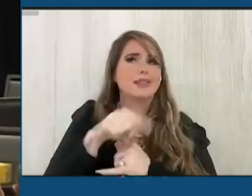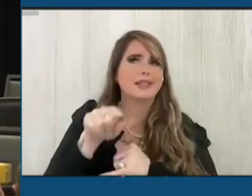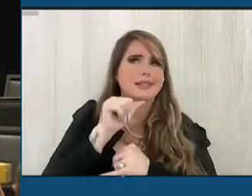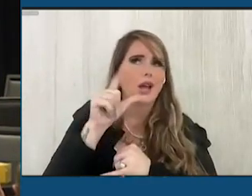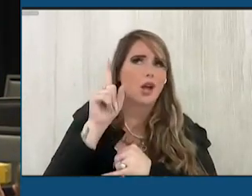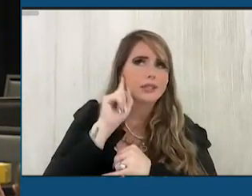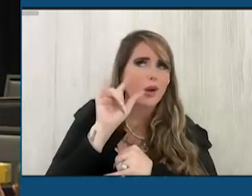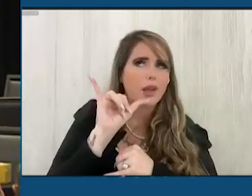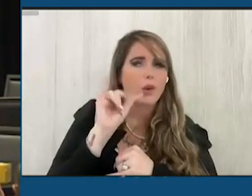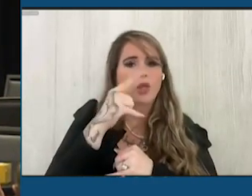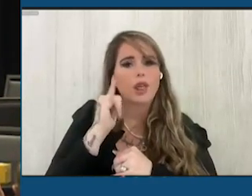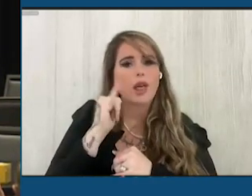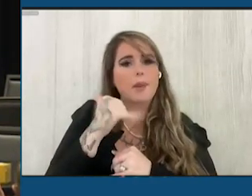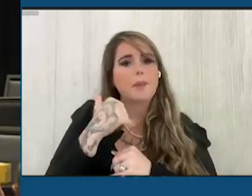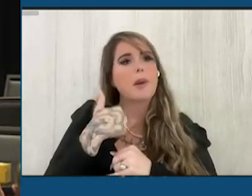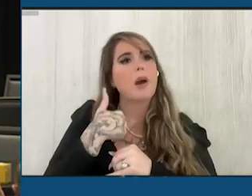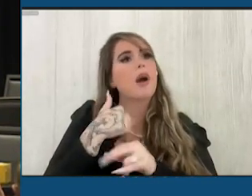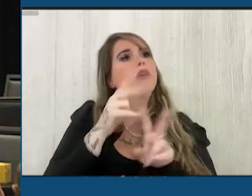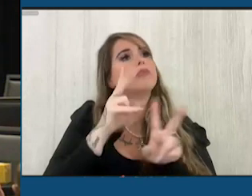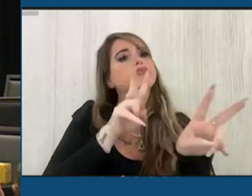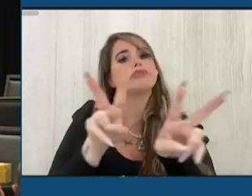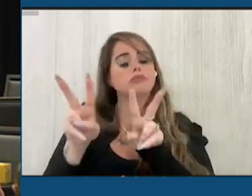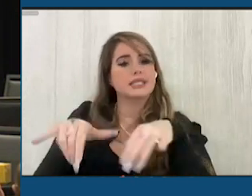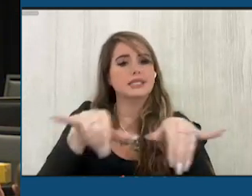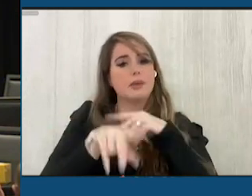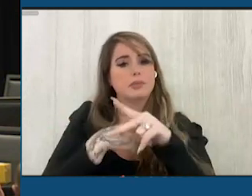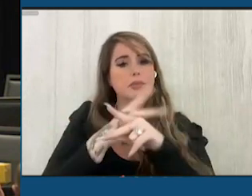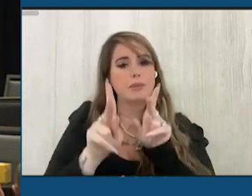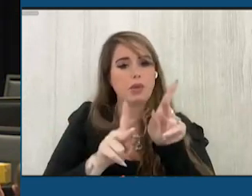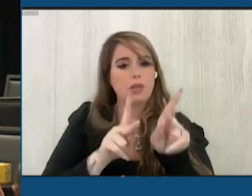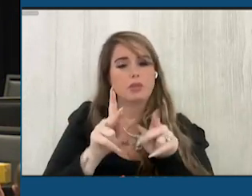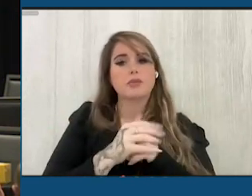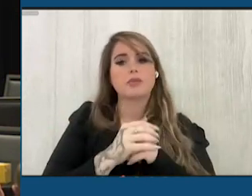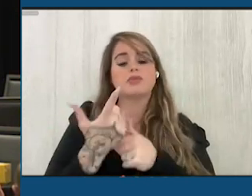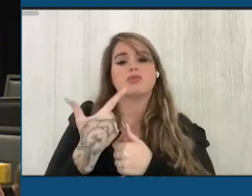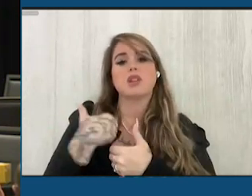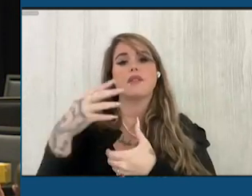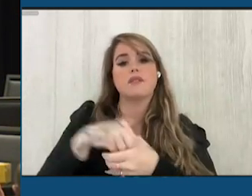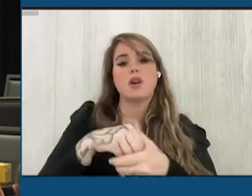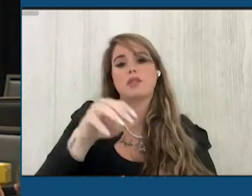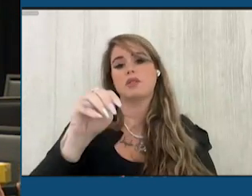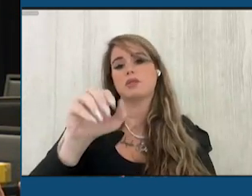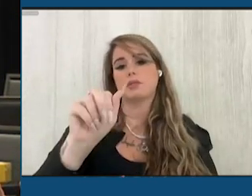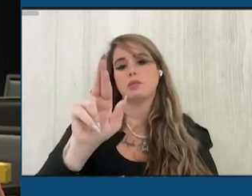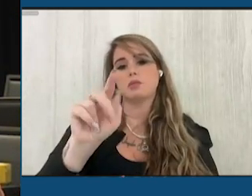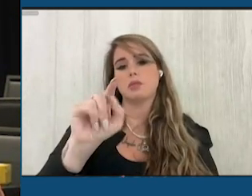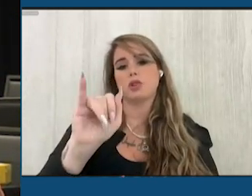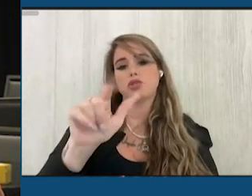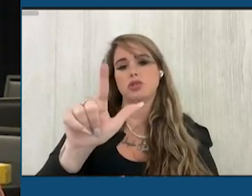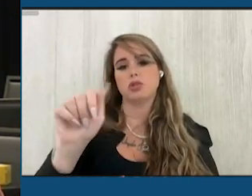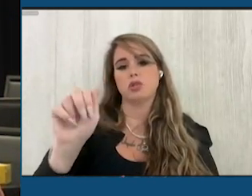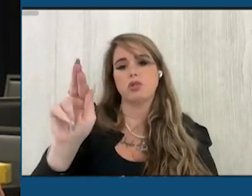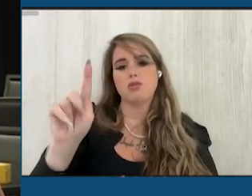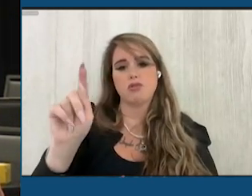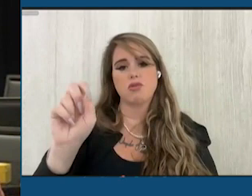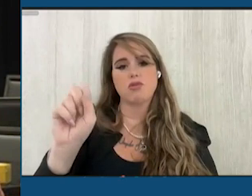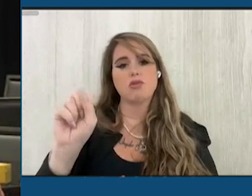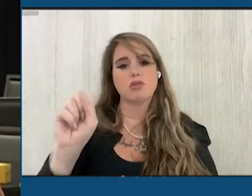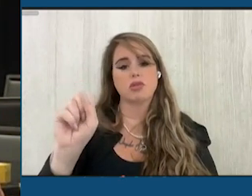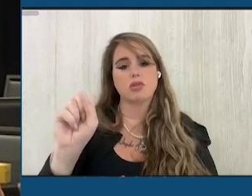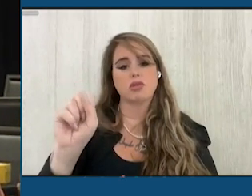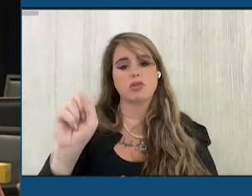what I was observing. I got involved in the martial arts as a way of self-protection because I had a pretty tough childhood with bullying,